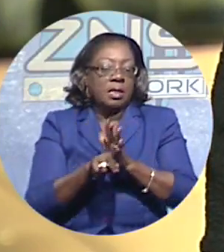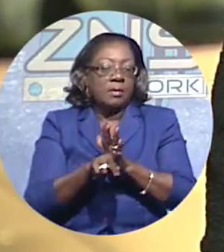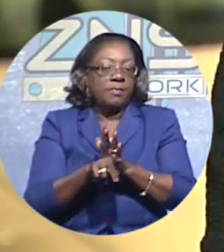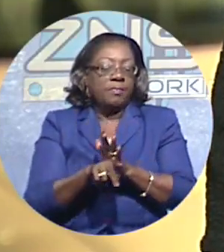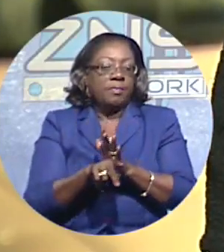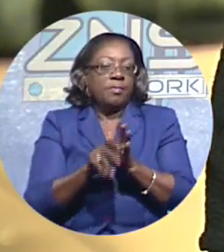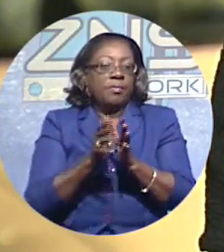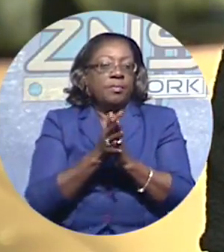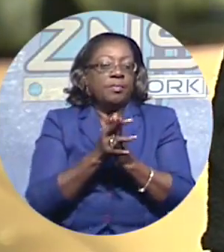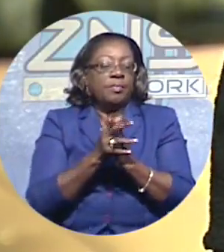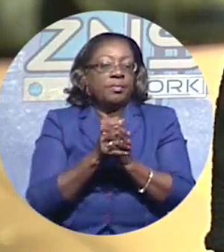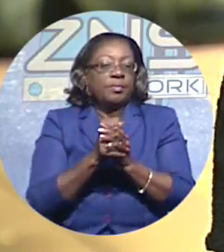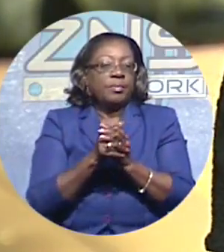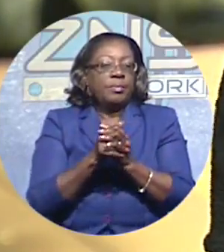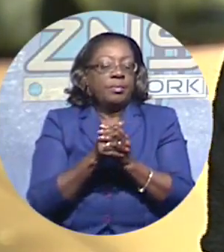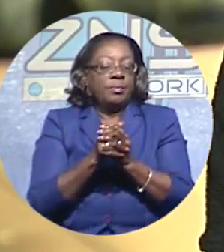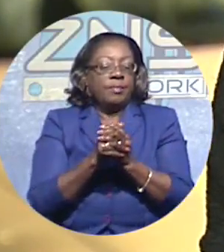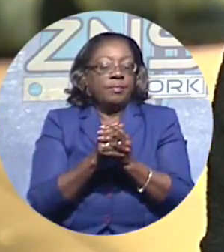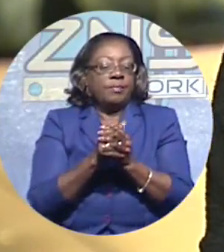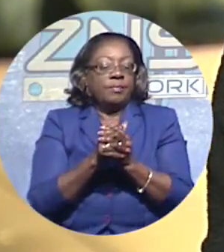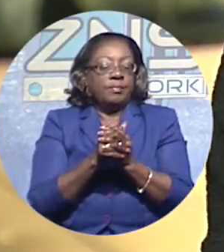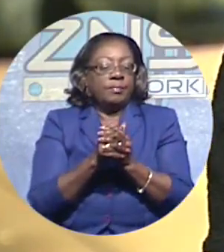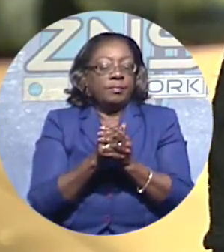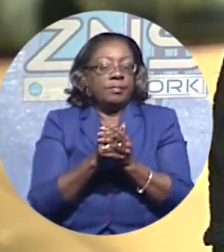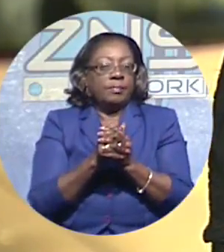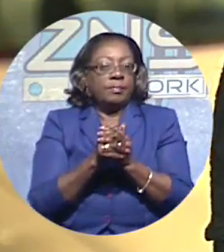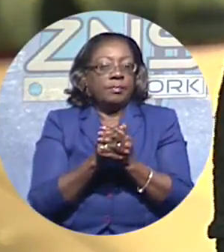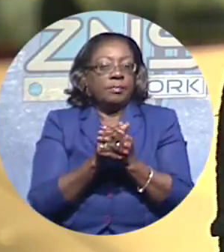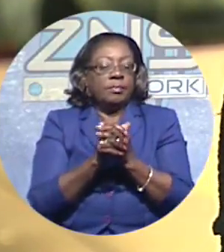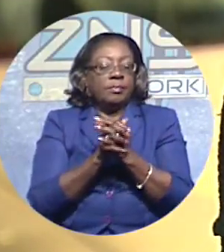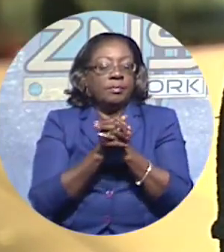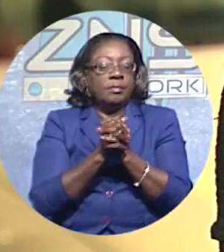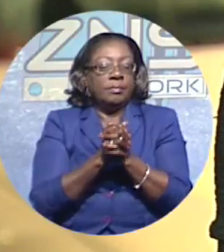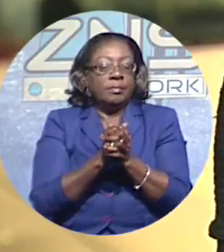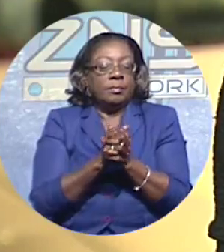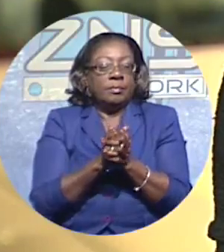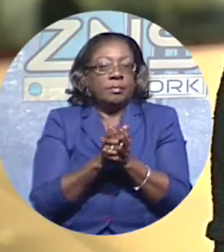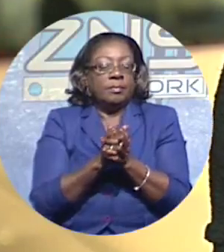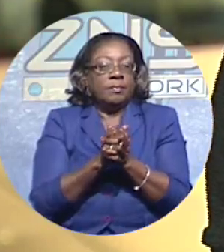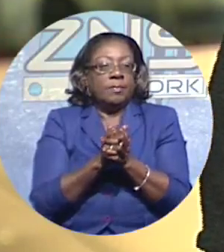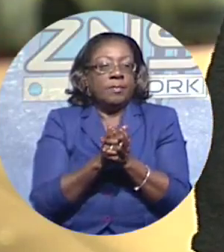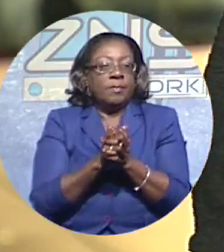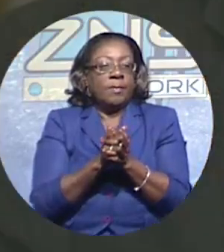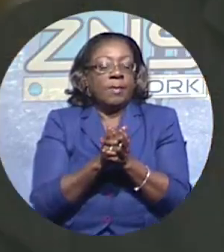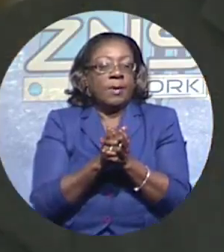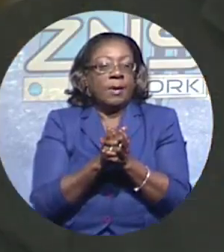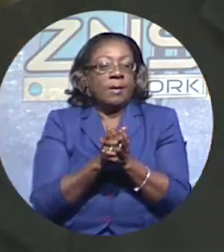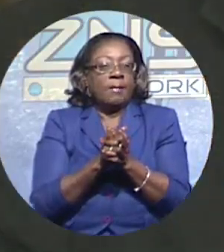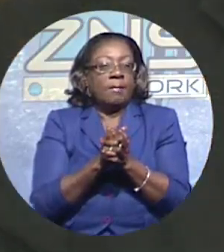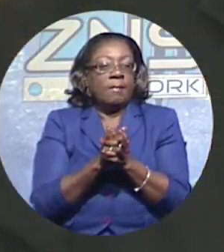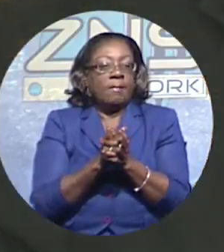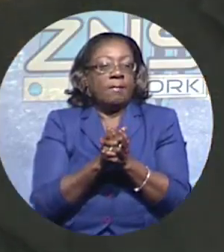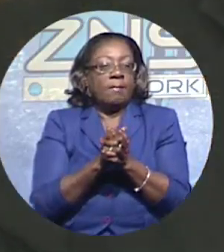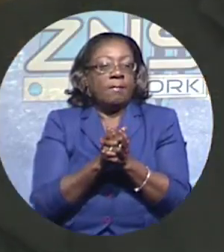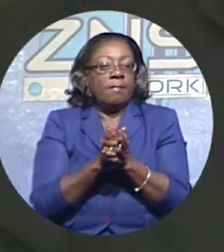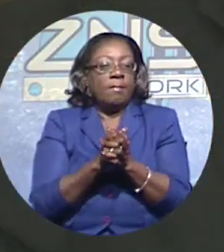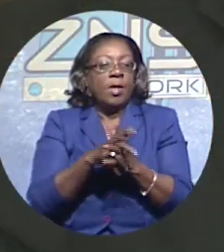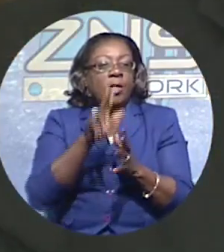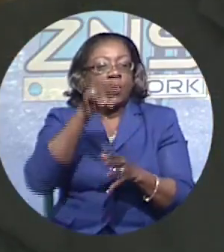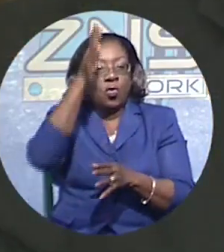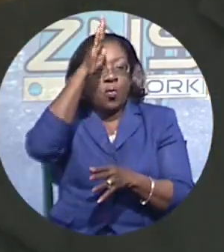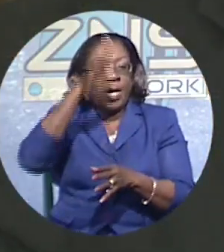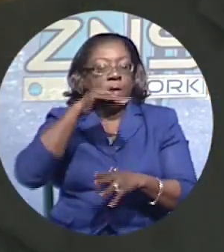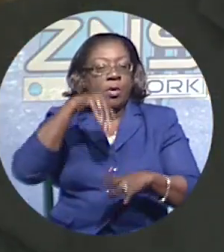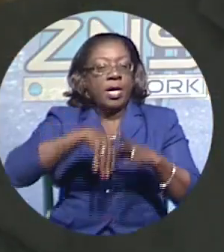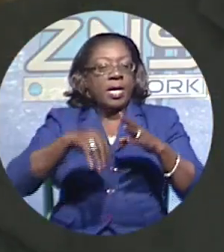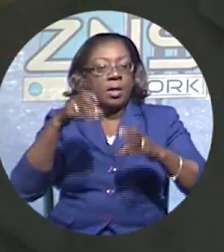on behalf of the Crown. Ty Pinder makes up the defense. Justice Vera Watkins is hearing the case. Two men were